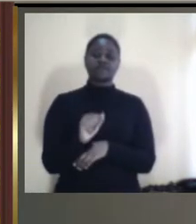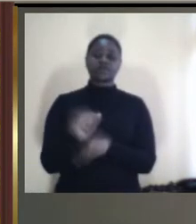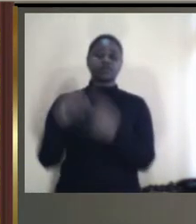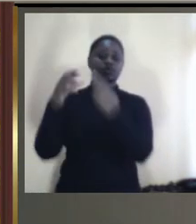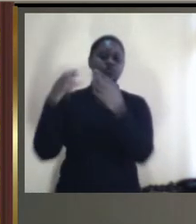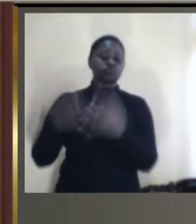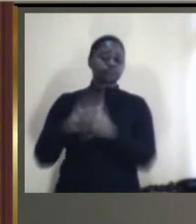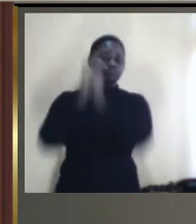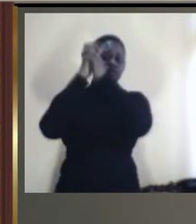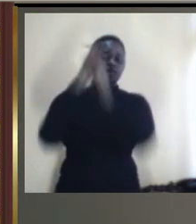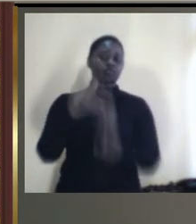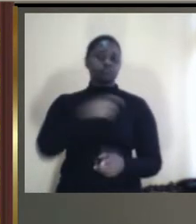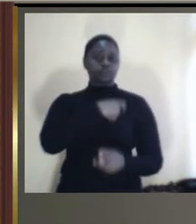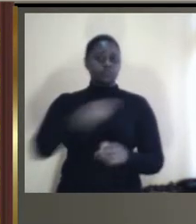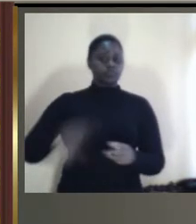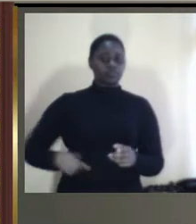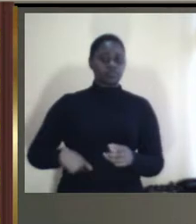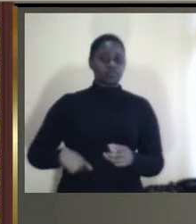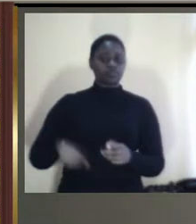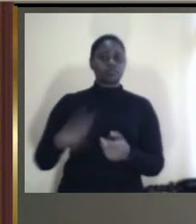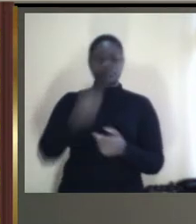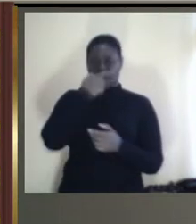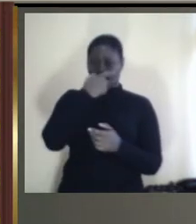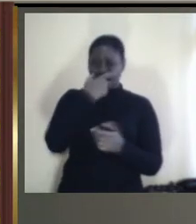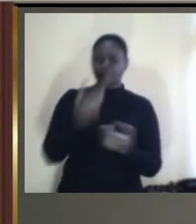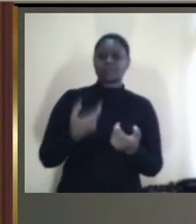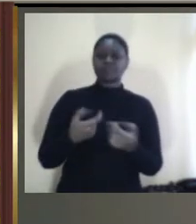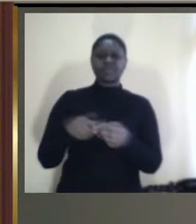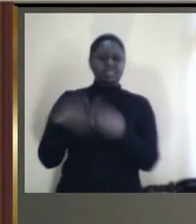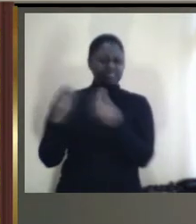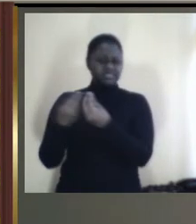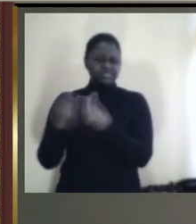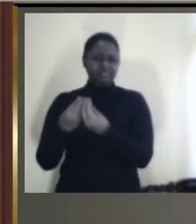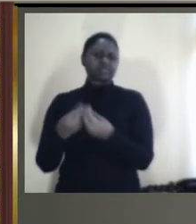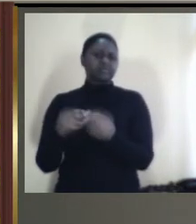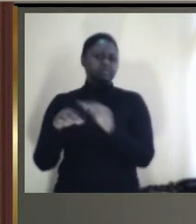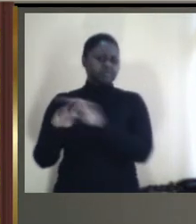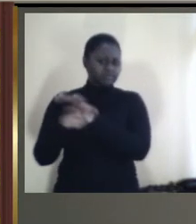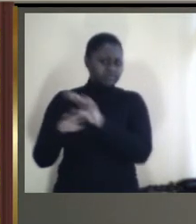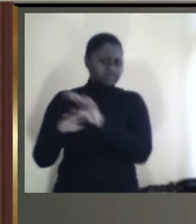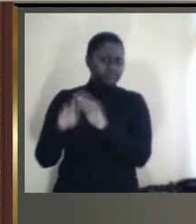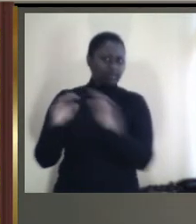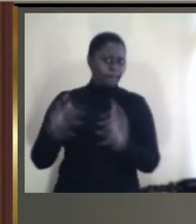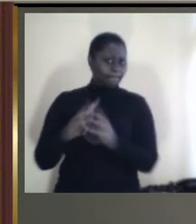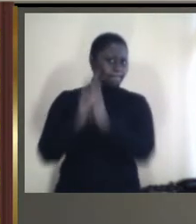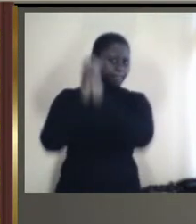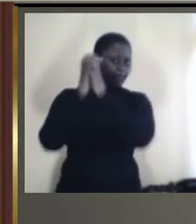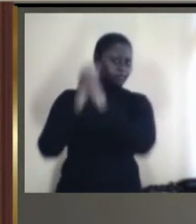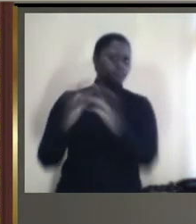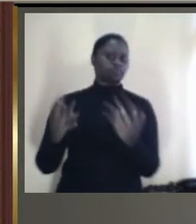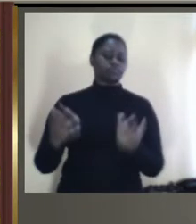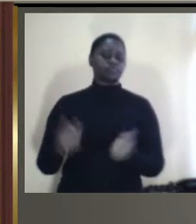Excellency President Ramaphosa, is based on the theme silencing the guns.